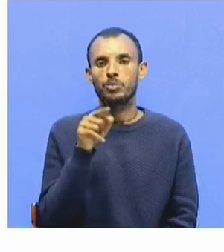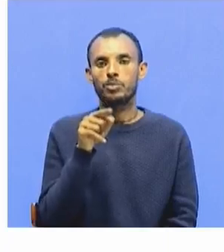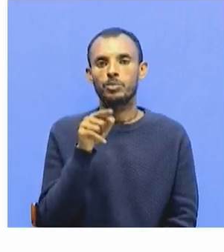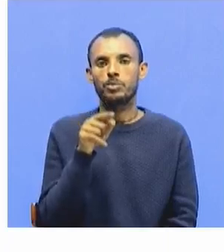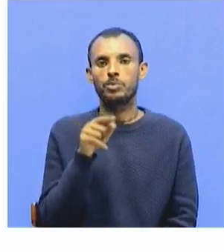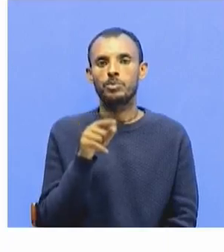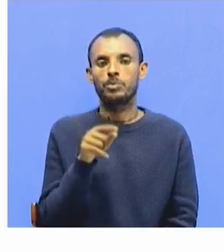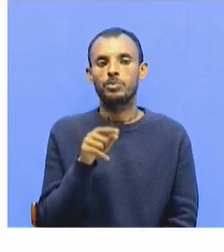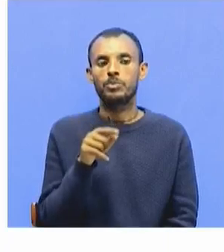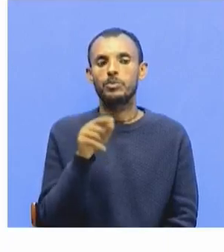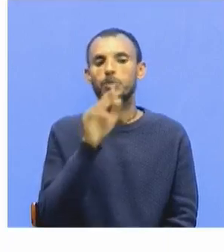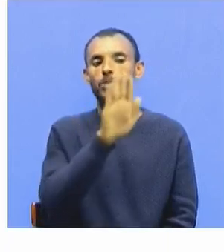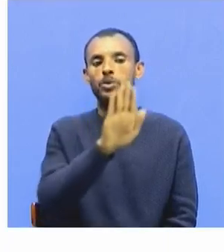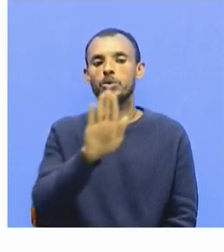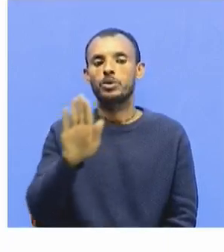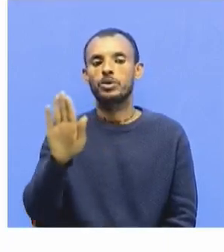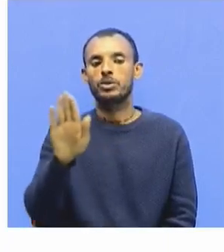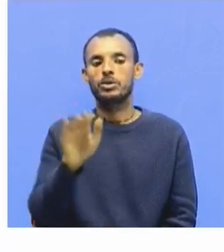your,